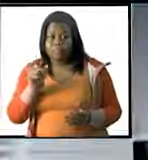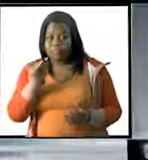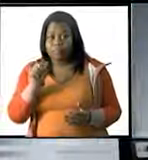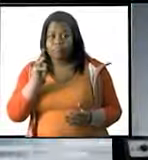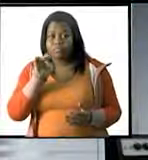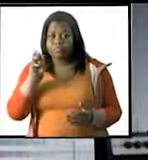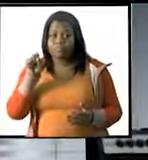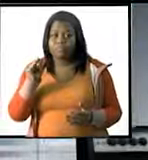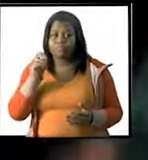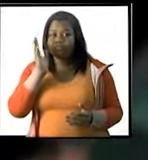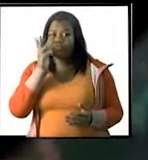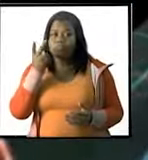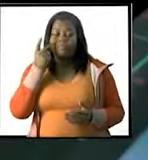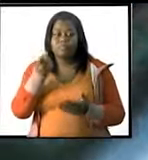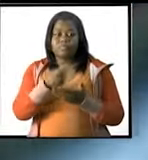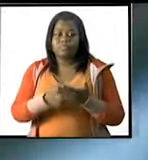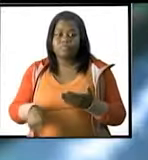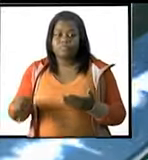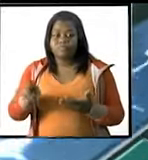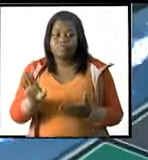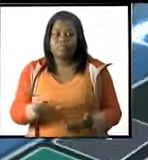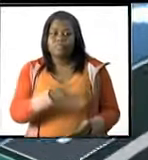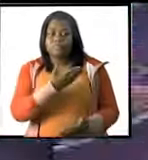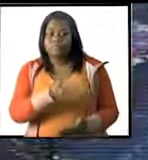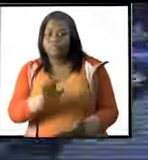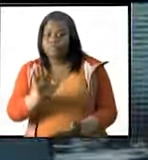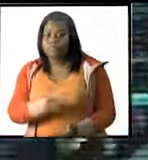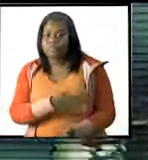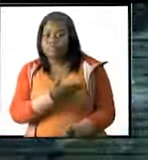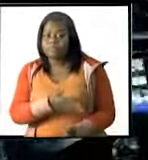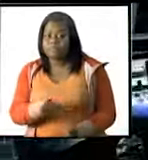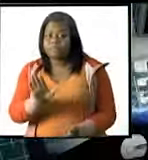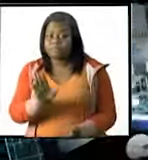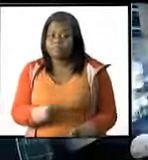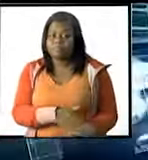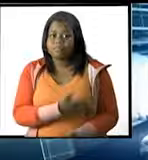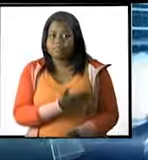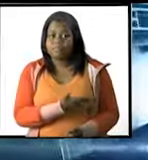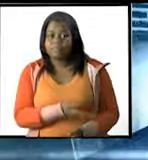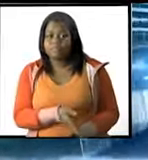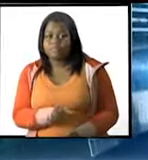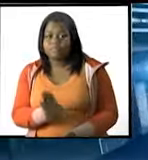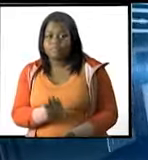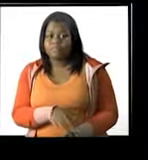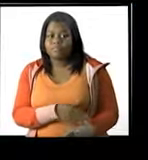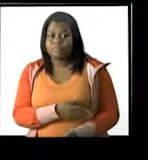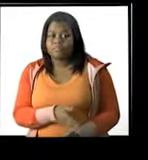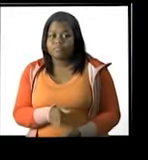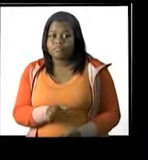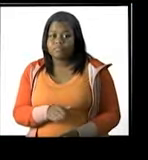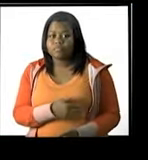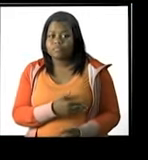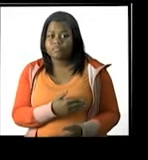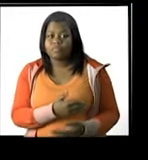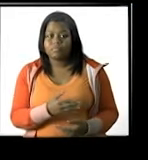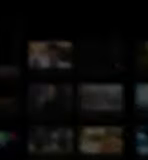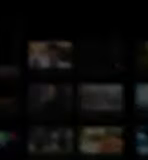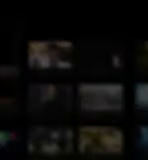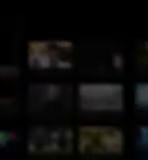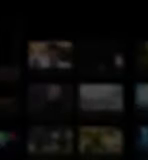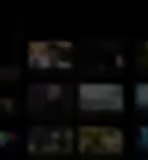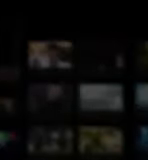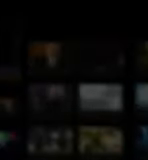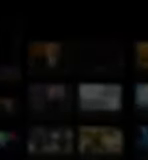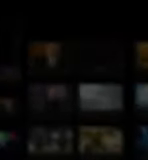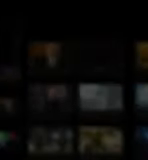week. Boy who's struggling up cause he can't take what's in his cup no more. Oh God, why am I here?